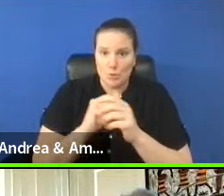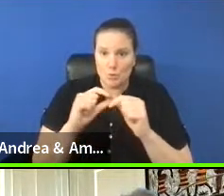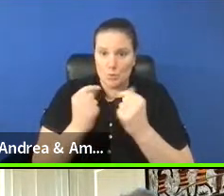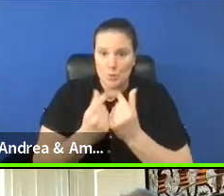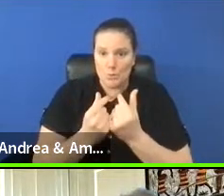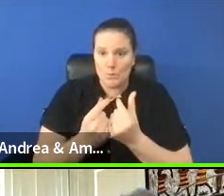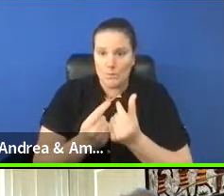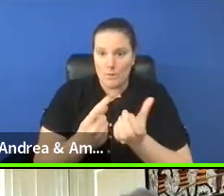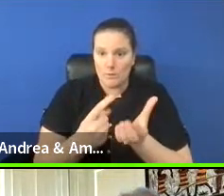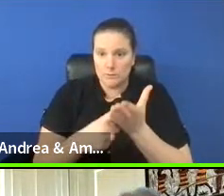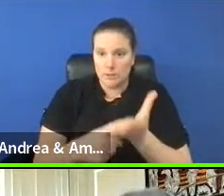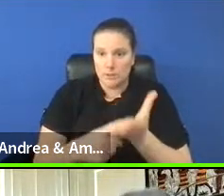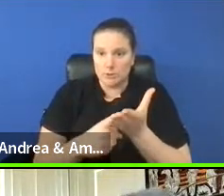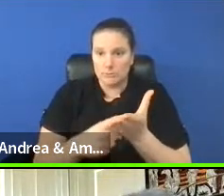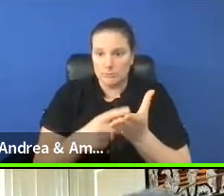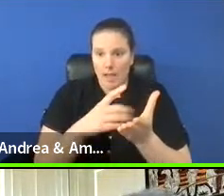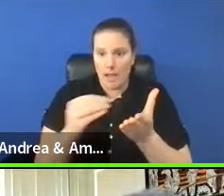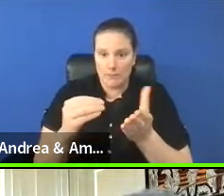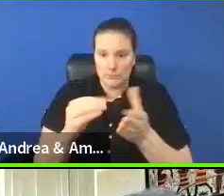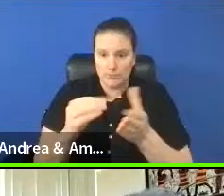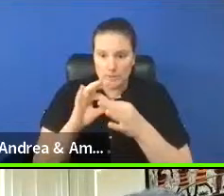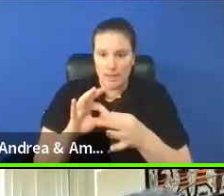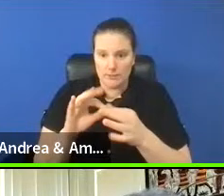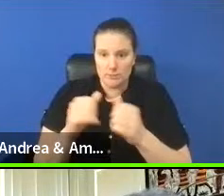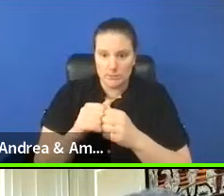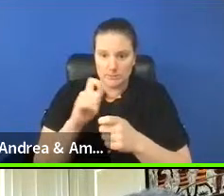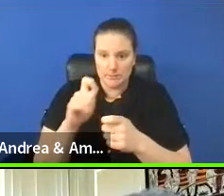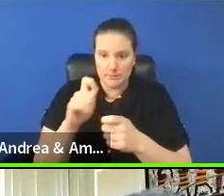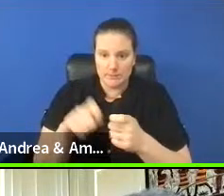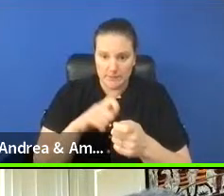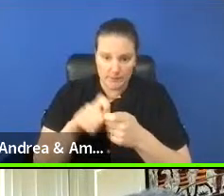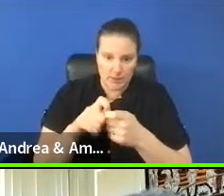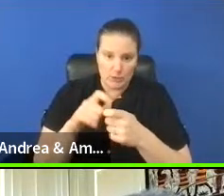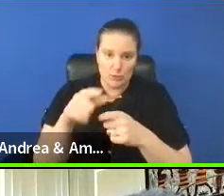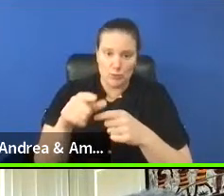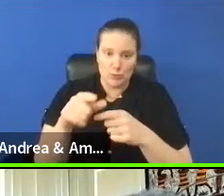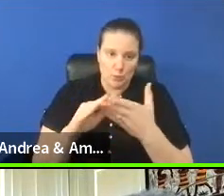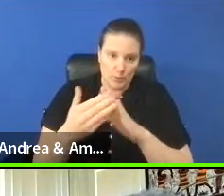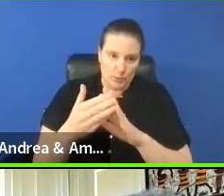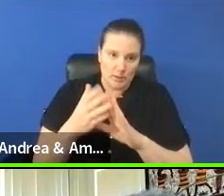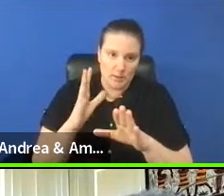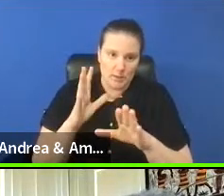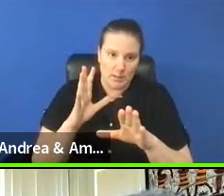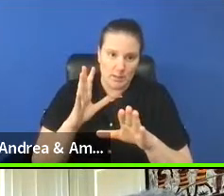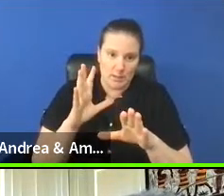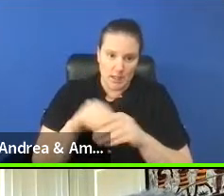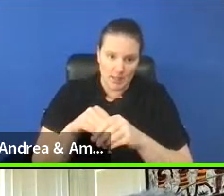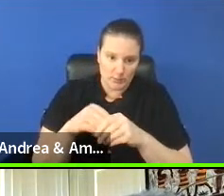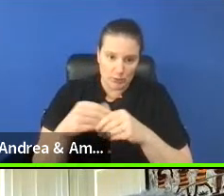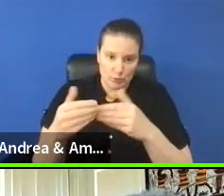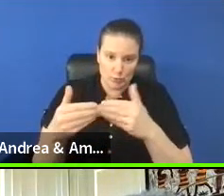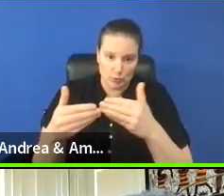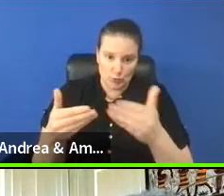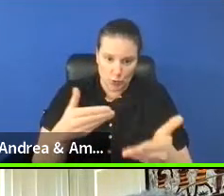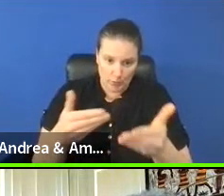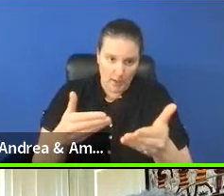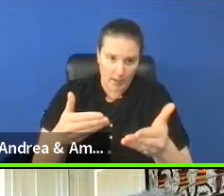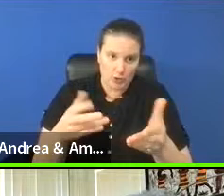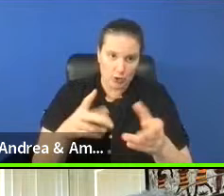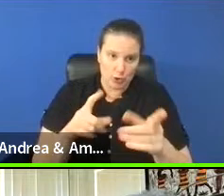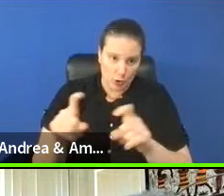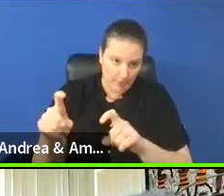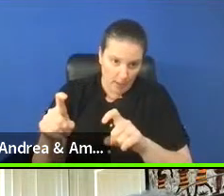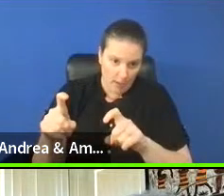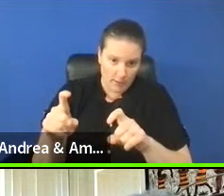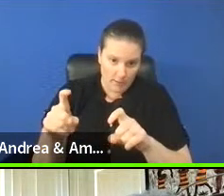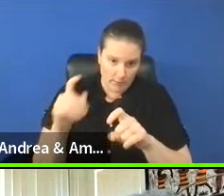discussion. And as it relates specifically to the community engagement survey and the data that we found there, I